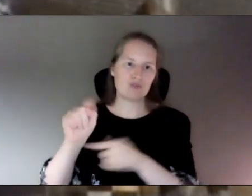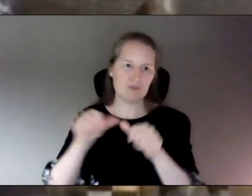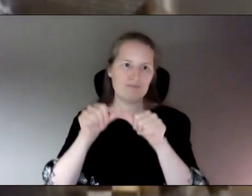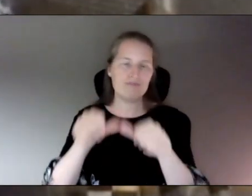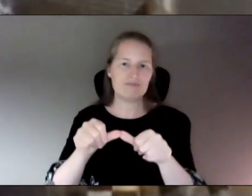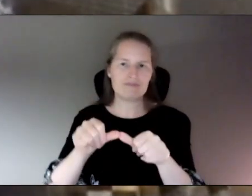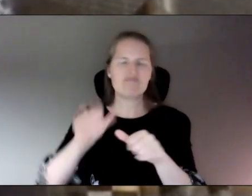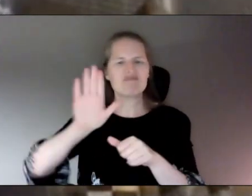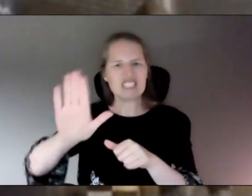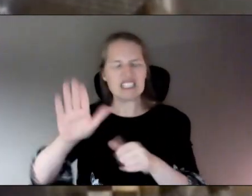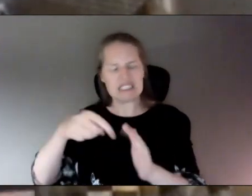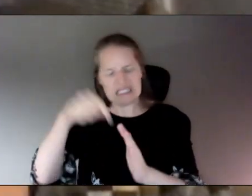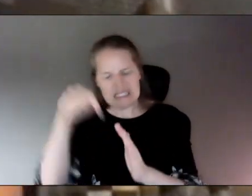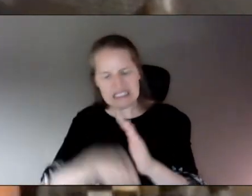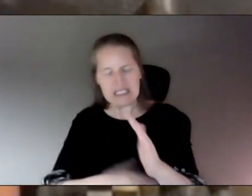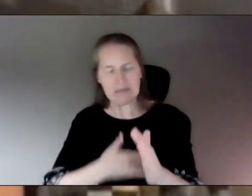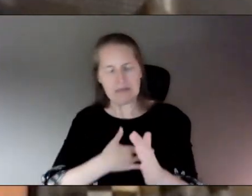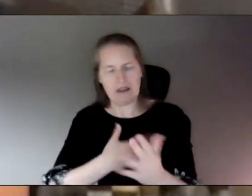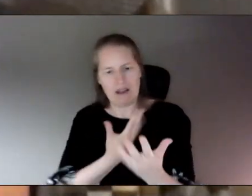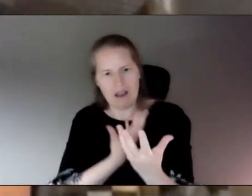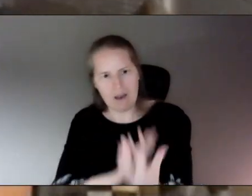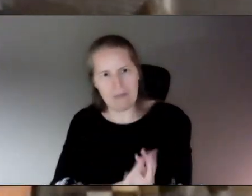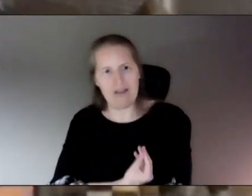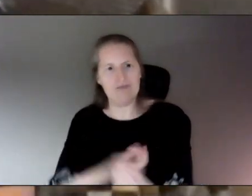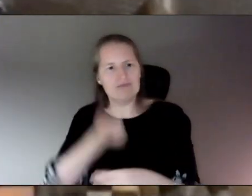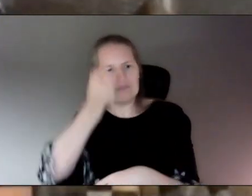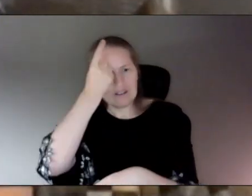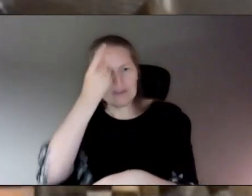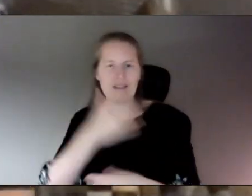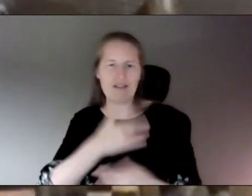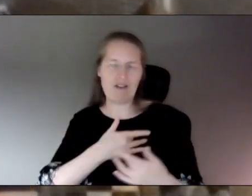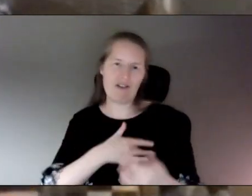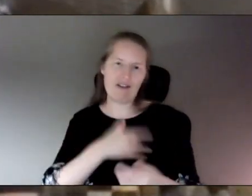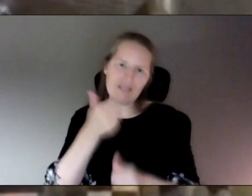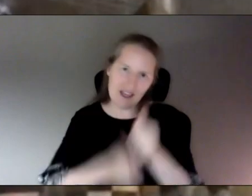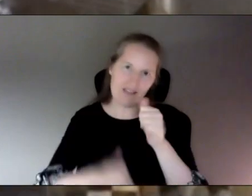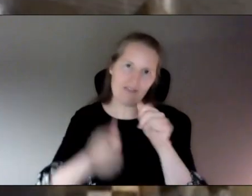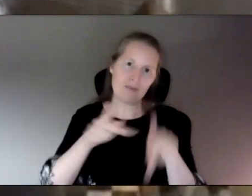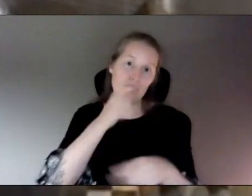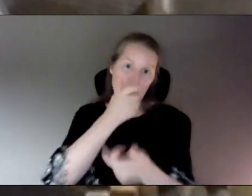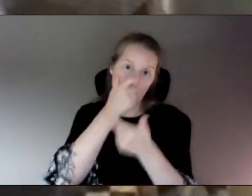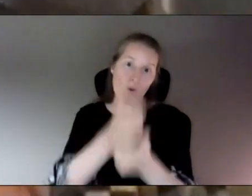deep compassion and understanding in the hearts of every person who witnessed this work.